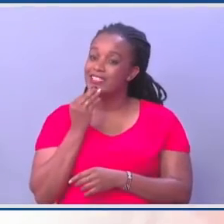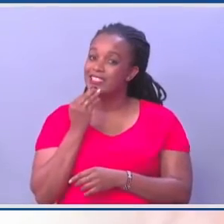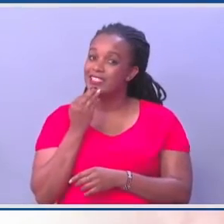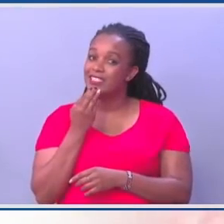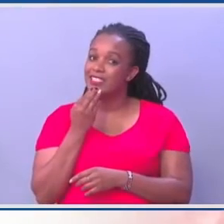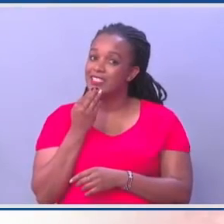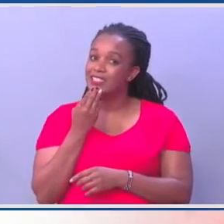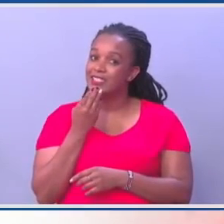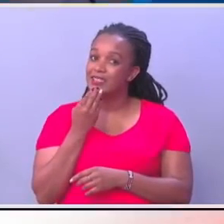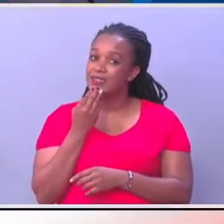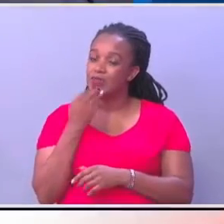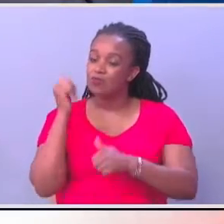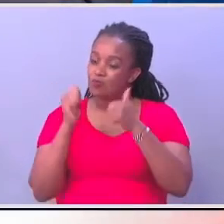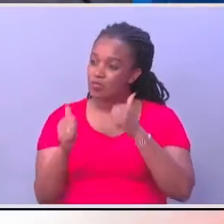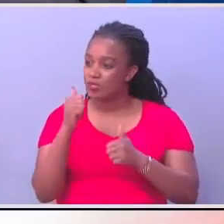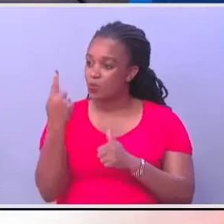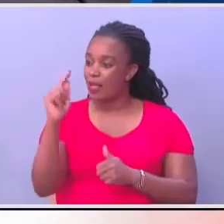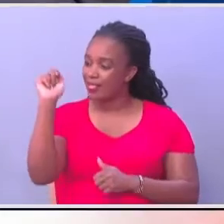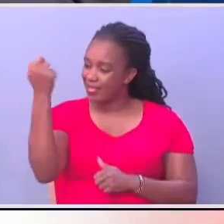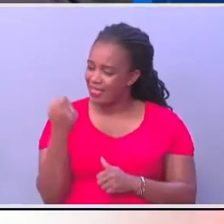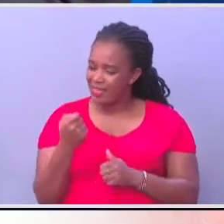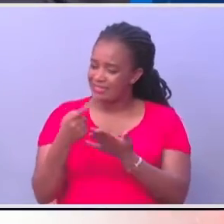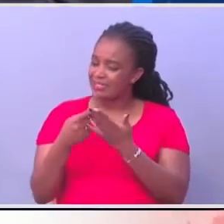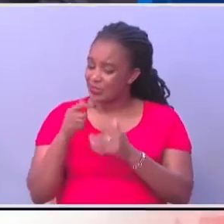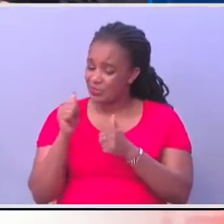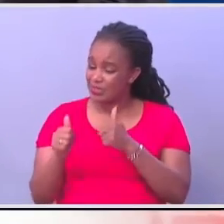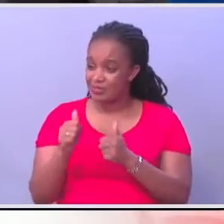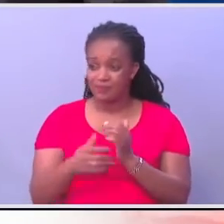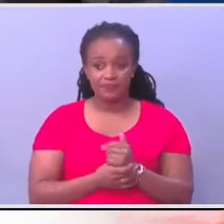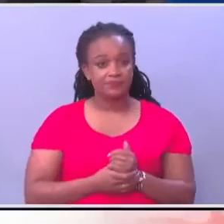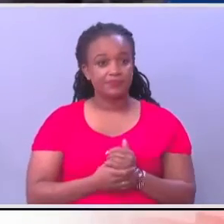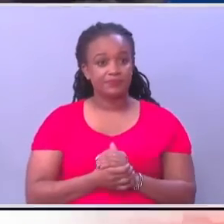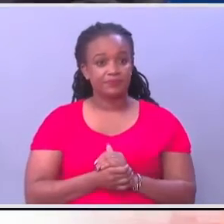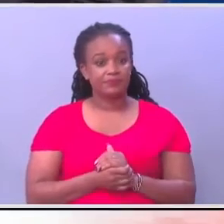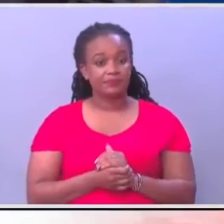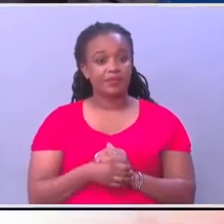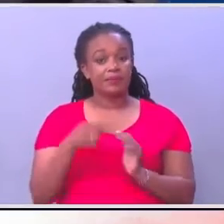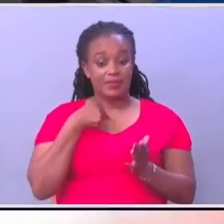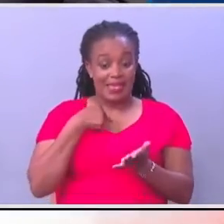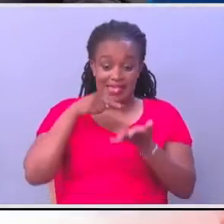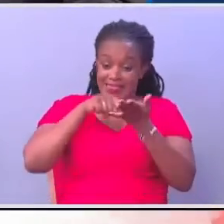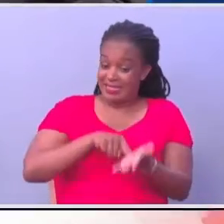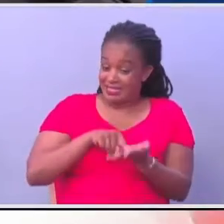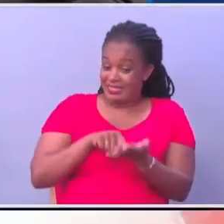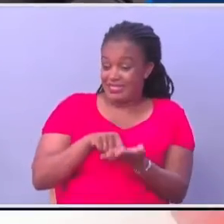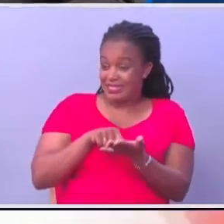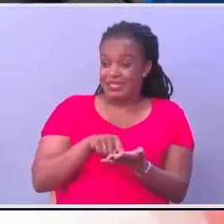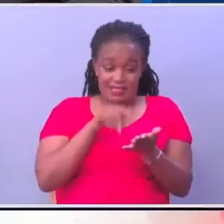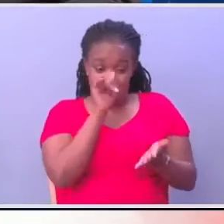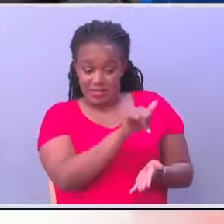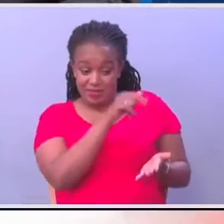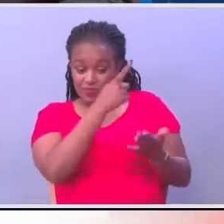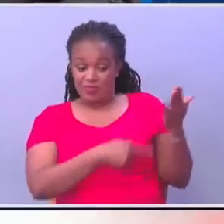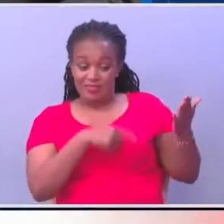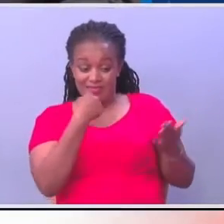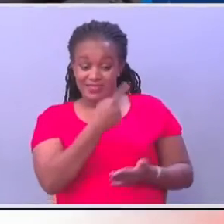talk of... Which One Kenya are you talking about? Fair enough, that's what they say, and that's why I'm insisting that at least it's a name, that is what they say. That is their name.